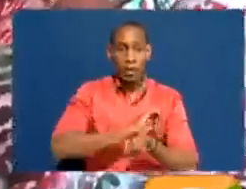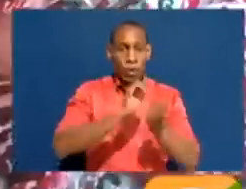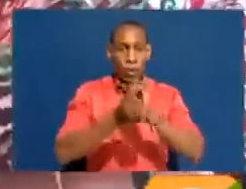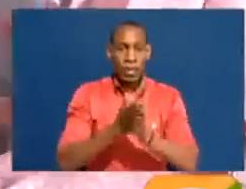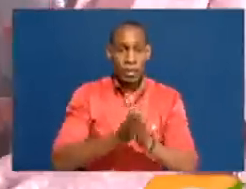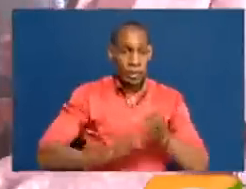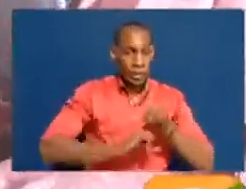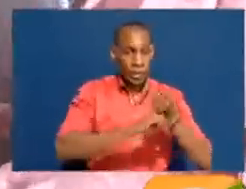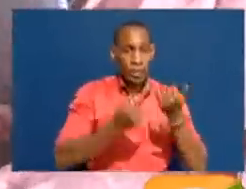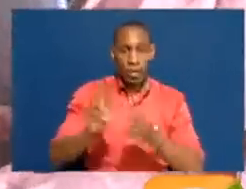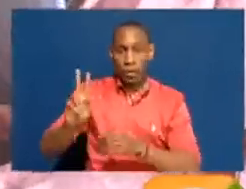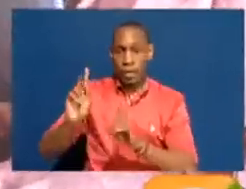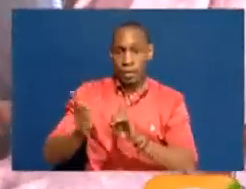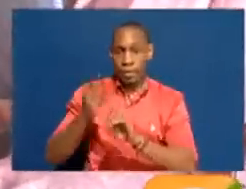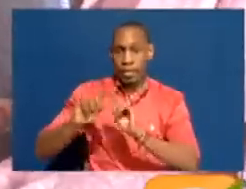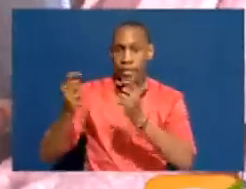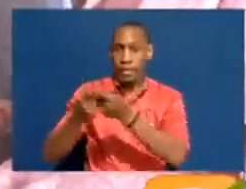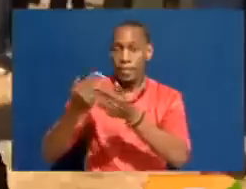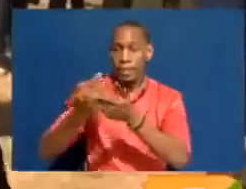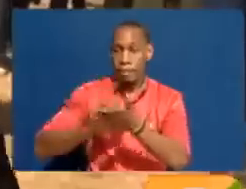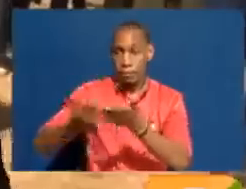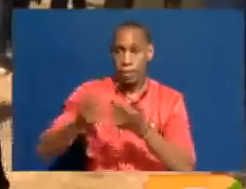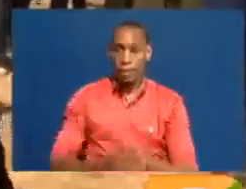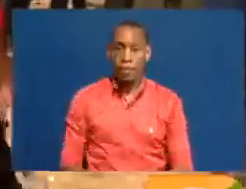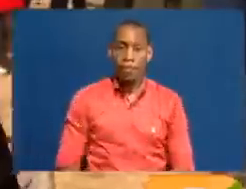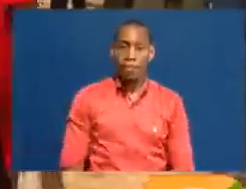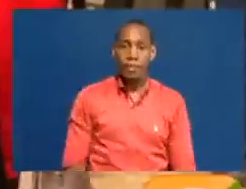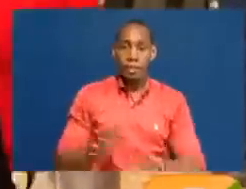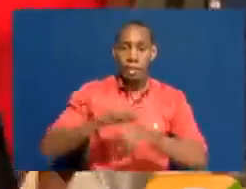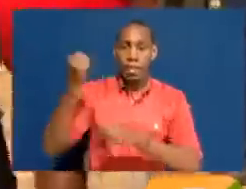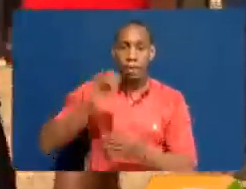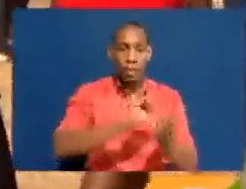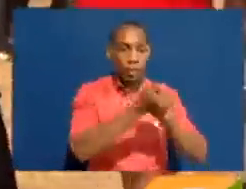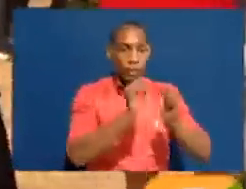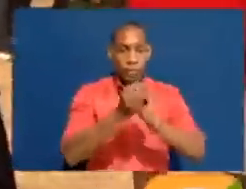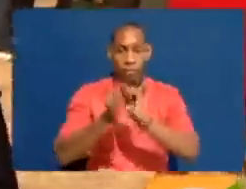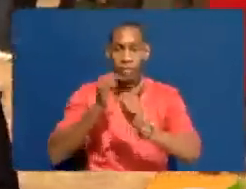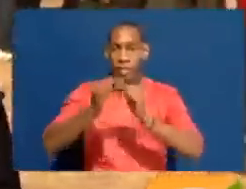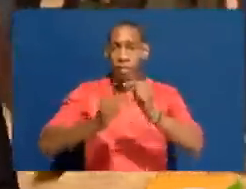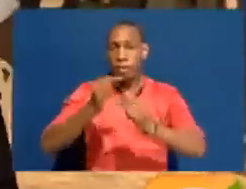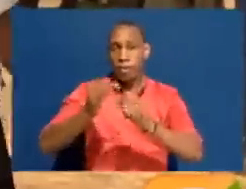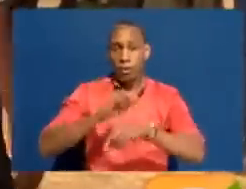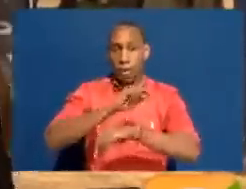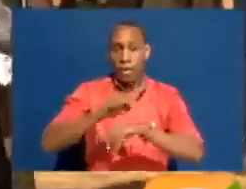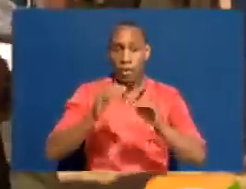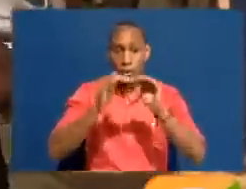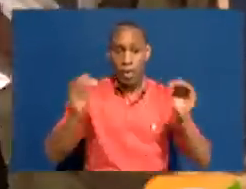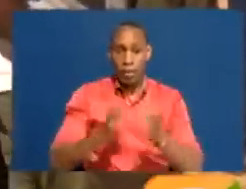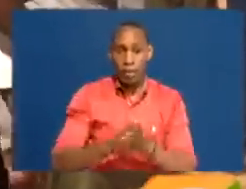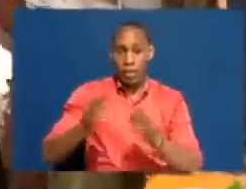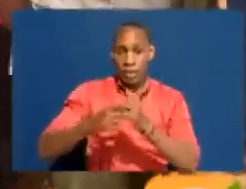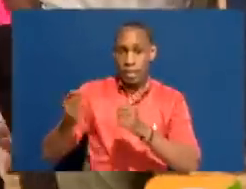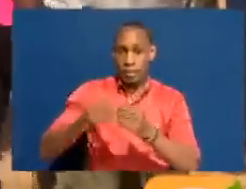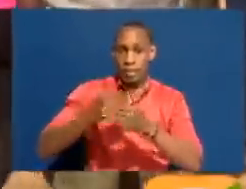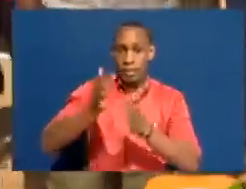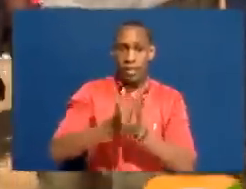their allegiance to the Kenya Kwanza Brigade last week. As political realignments continue to take shape at the national stage, 6 months